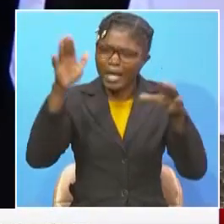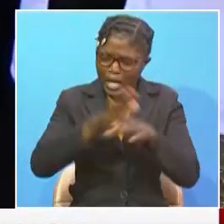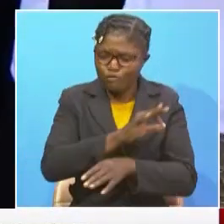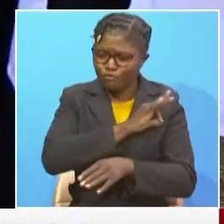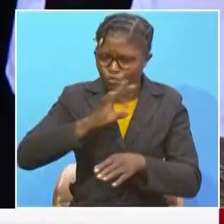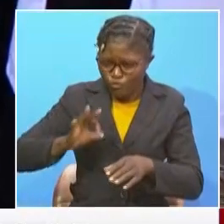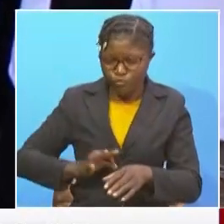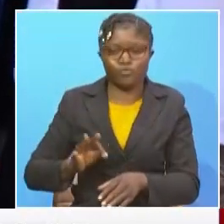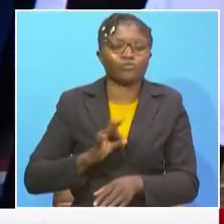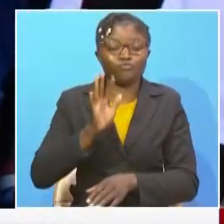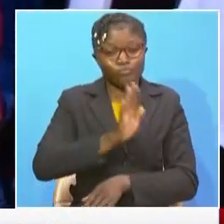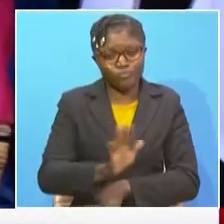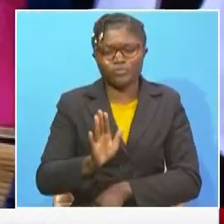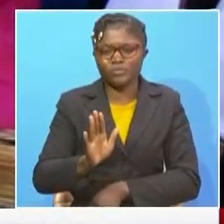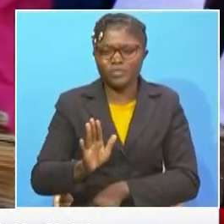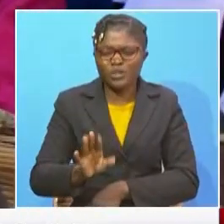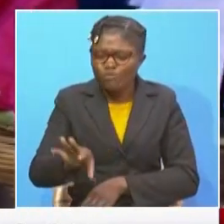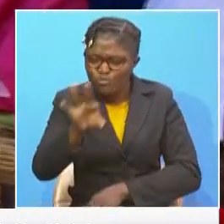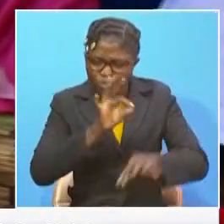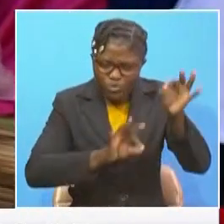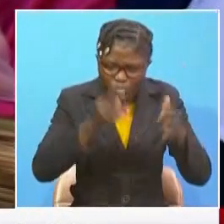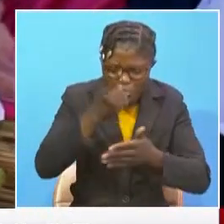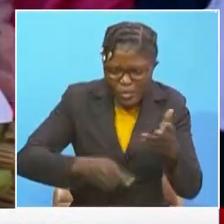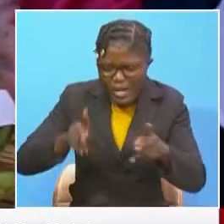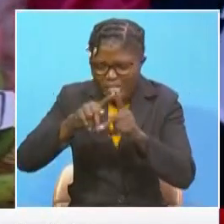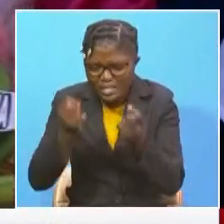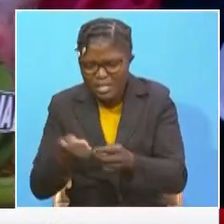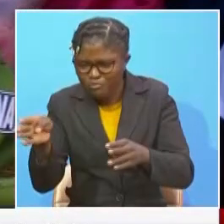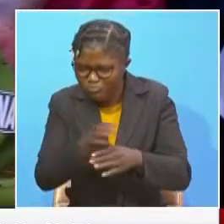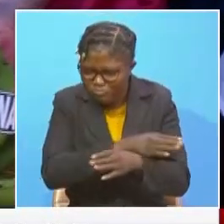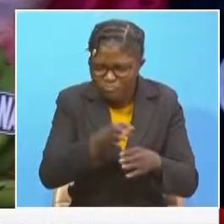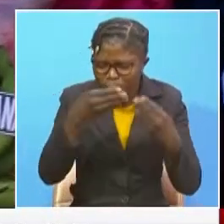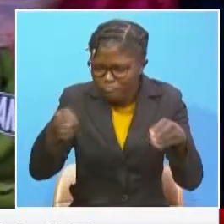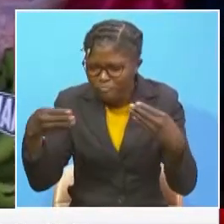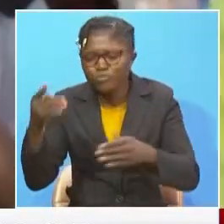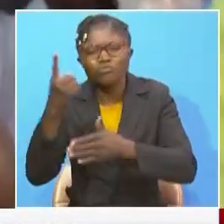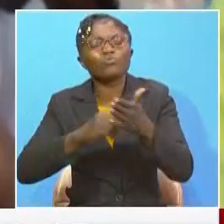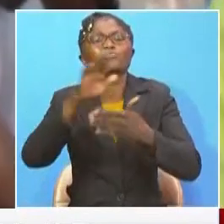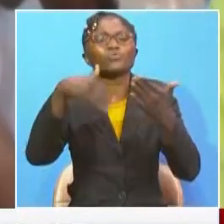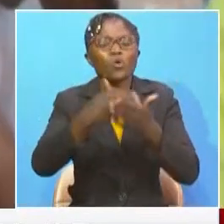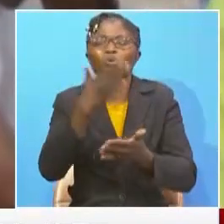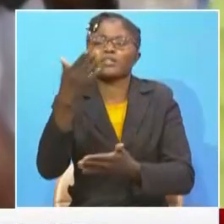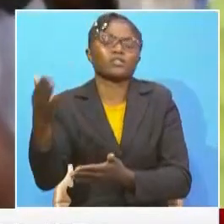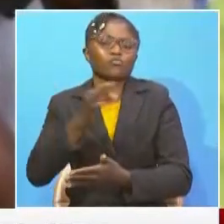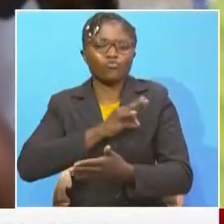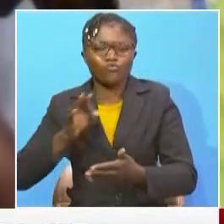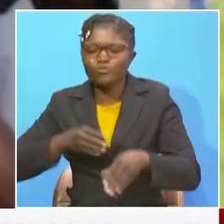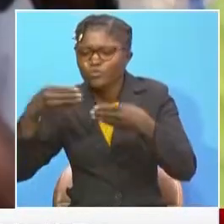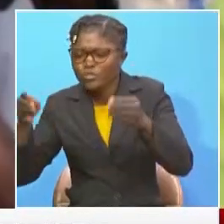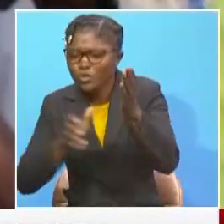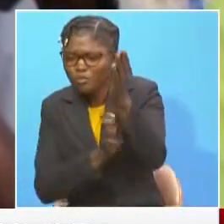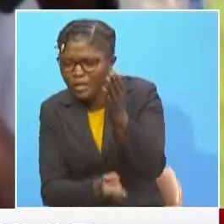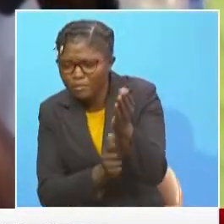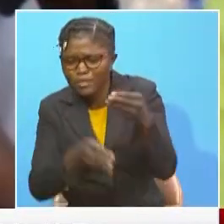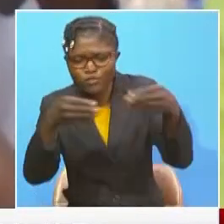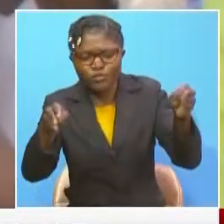As you decide on the quantities to sell from your produce, do not sell everything. If you want to sell